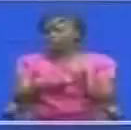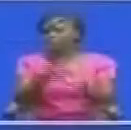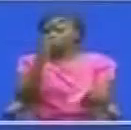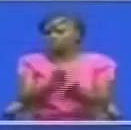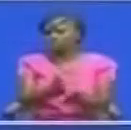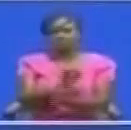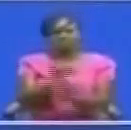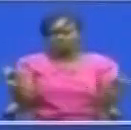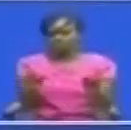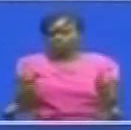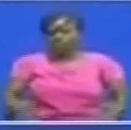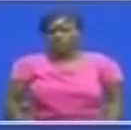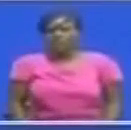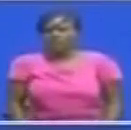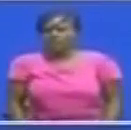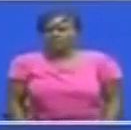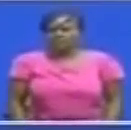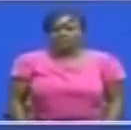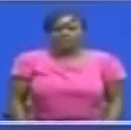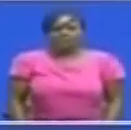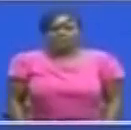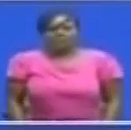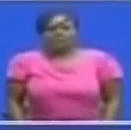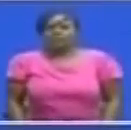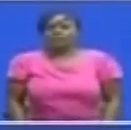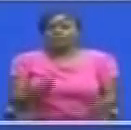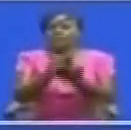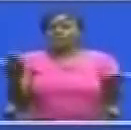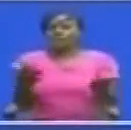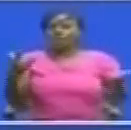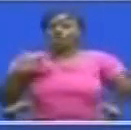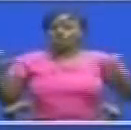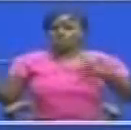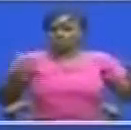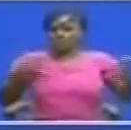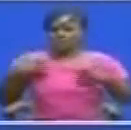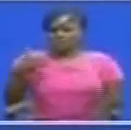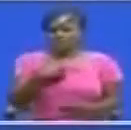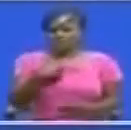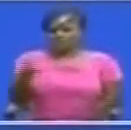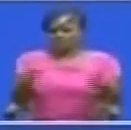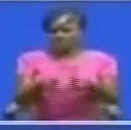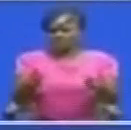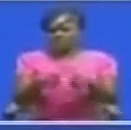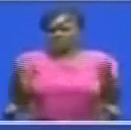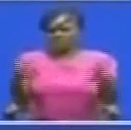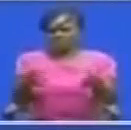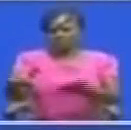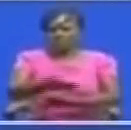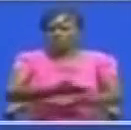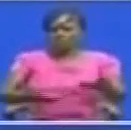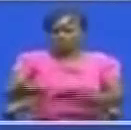Doesn't tell you much. All right, our debt repayment and such, it's also something that's a concern here with respect to the growth of the